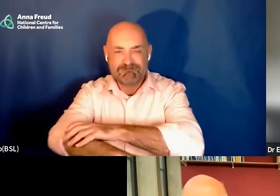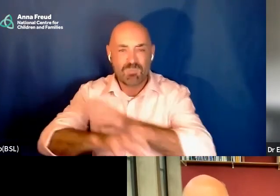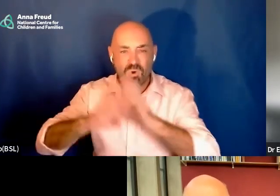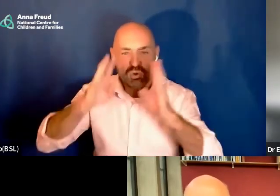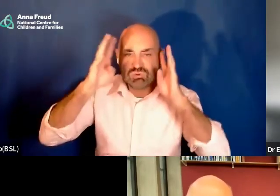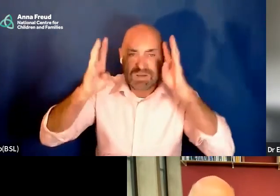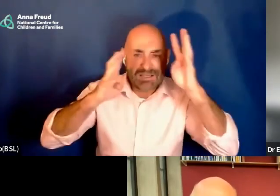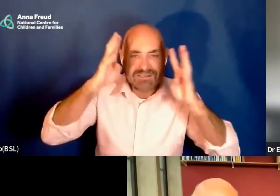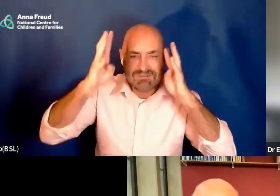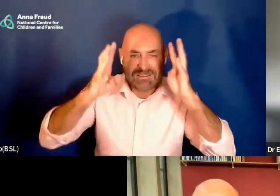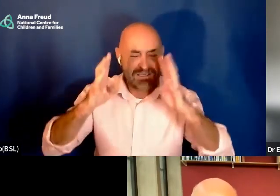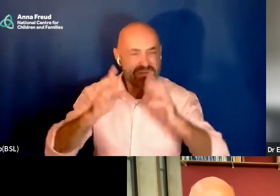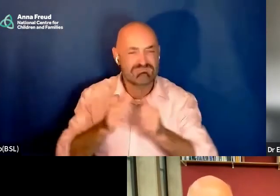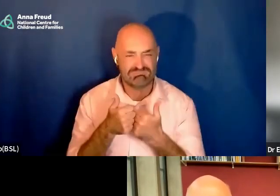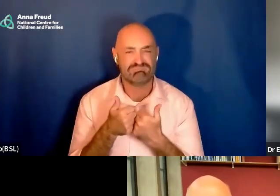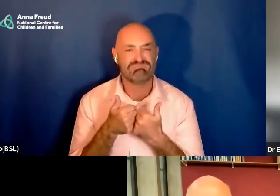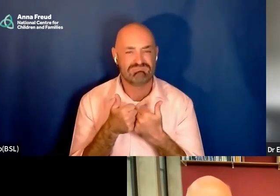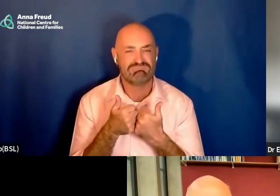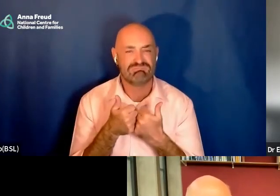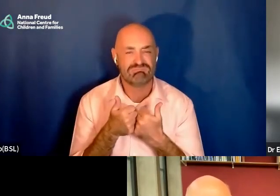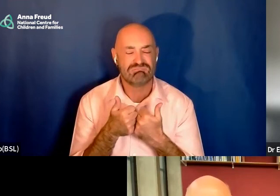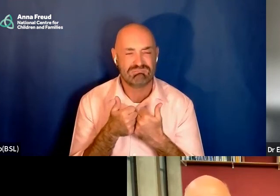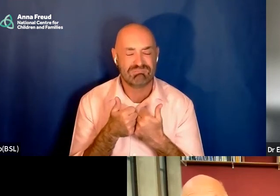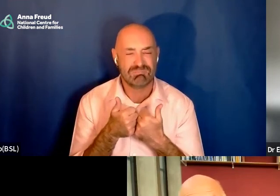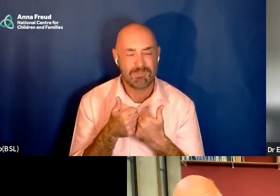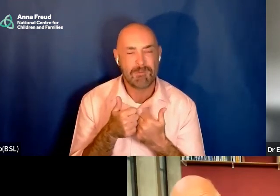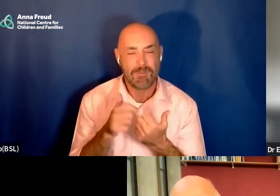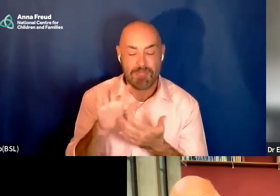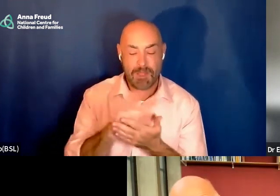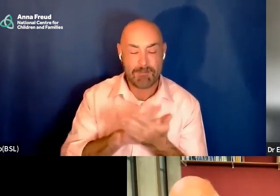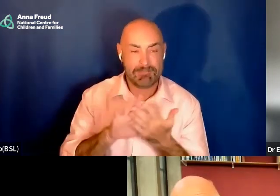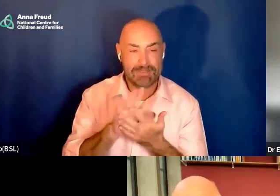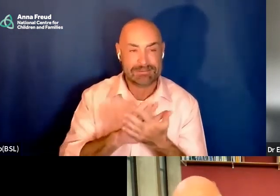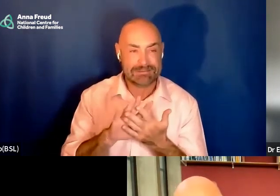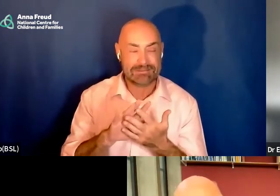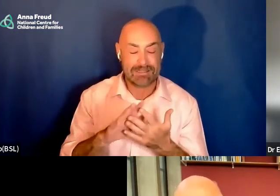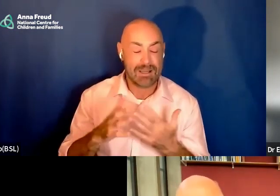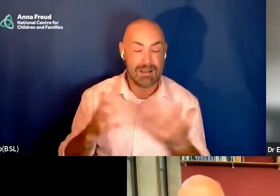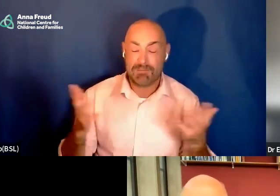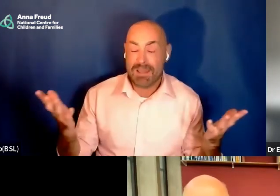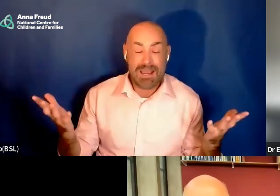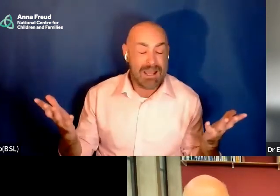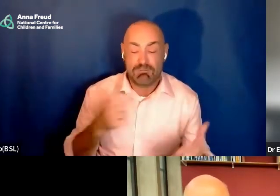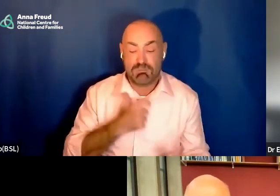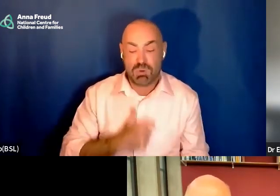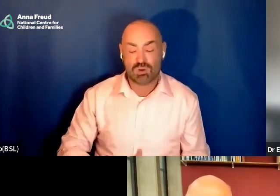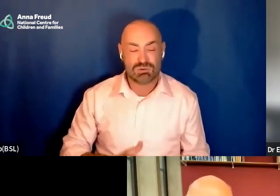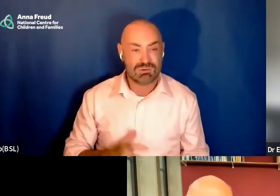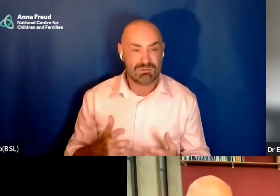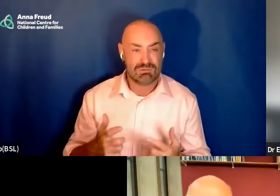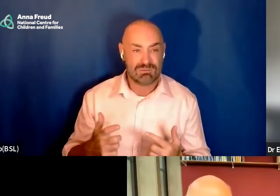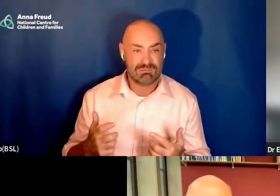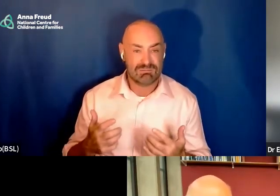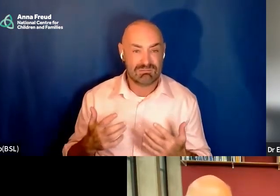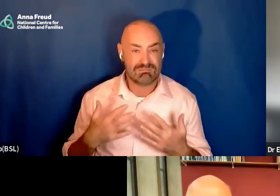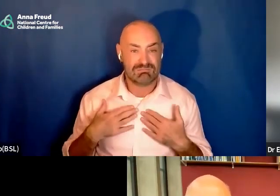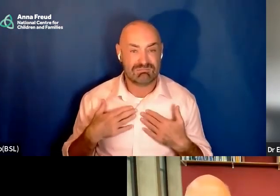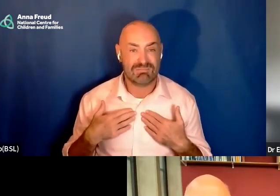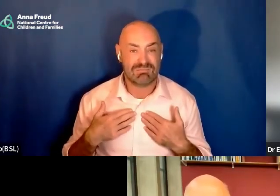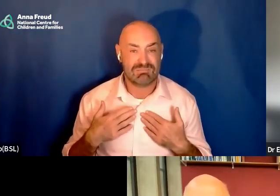creativity that make a person who's